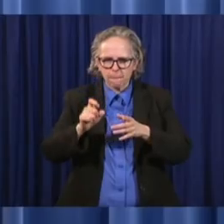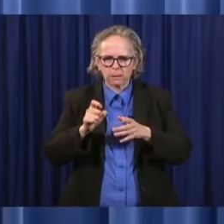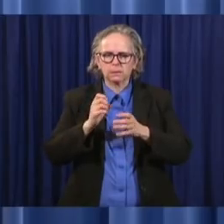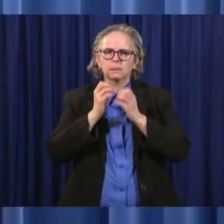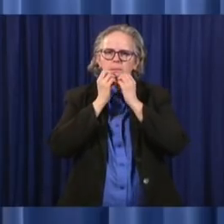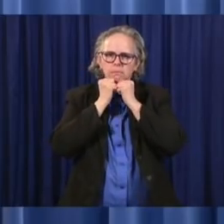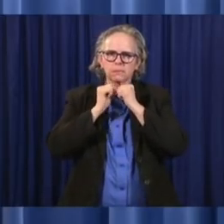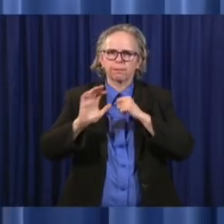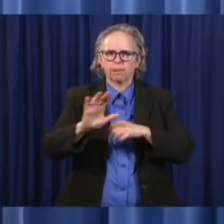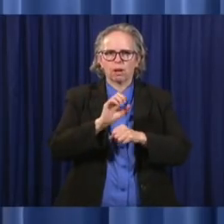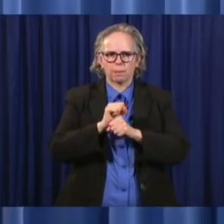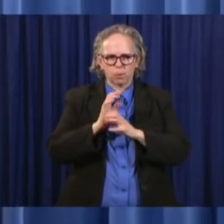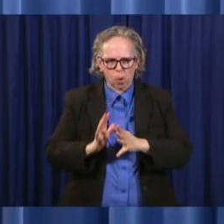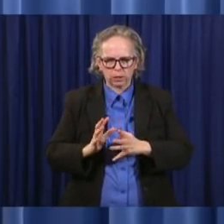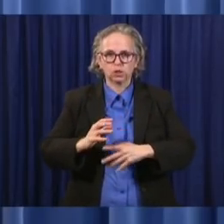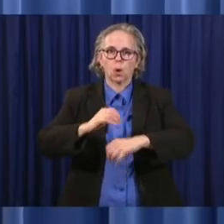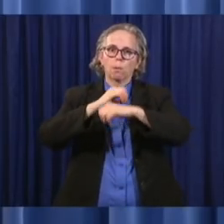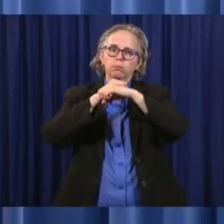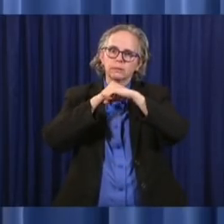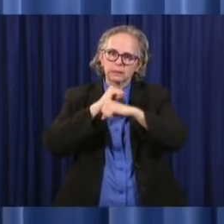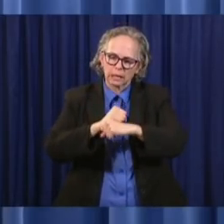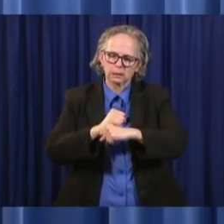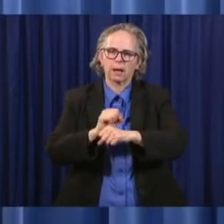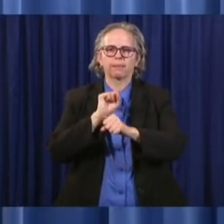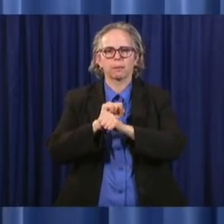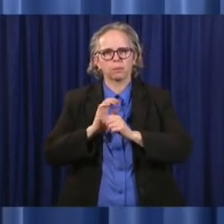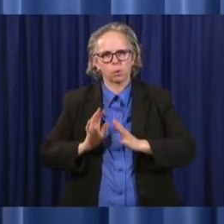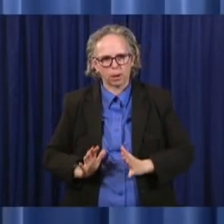And during this pandemic,